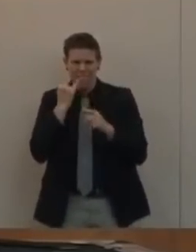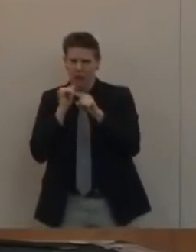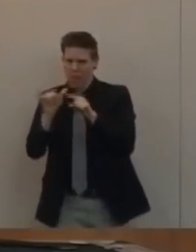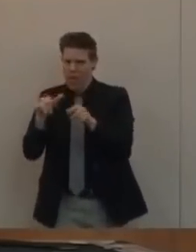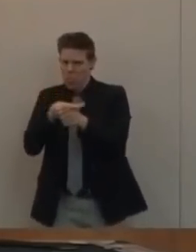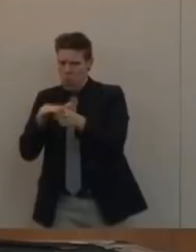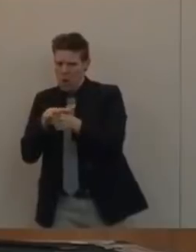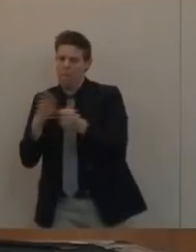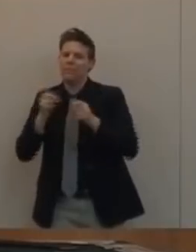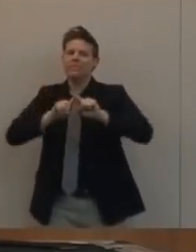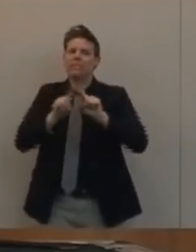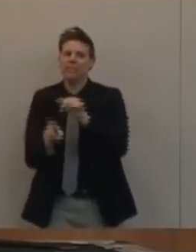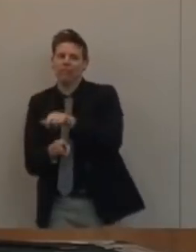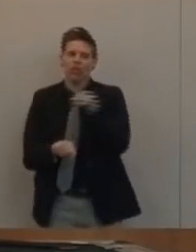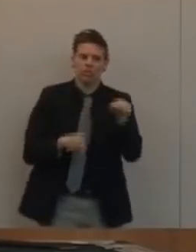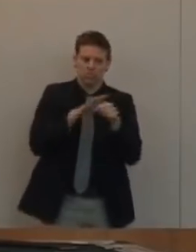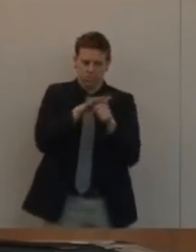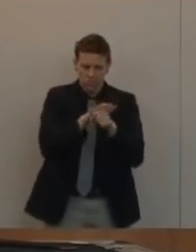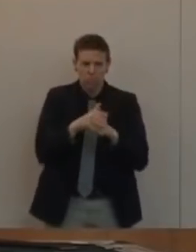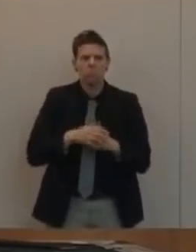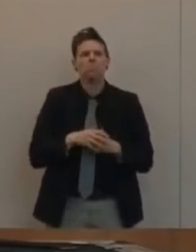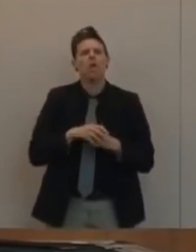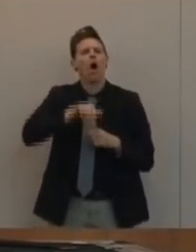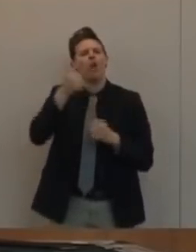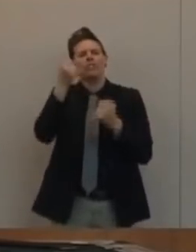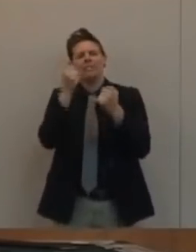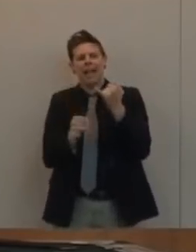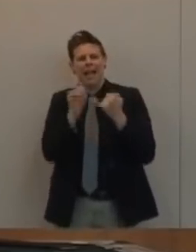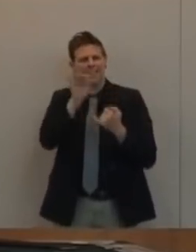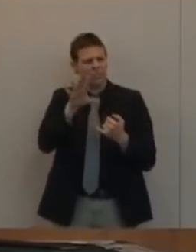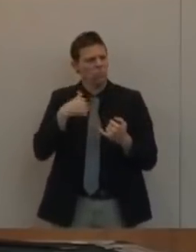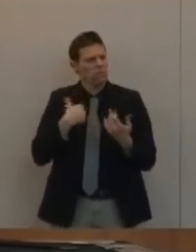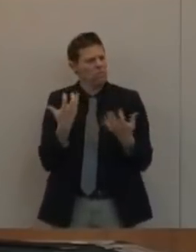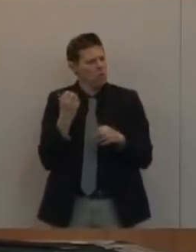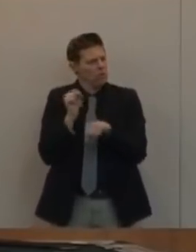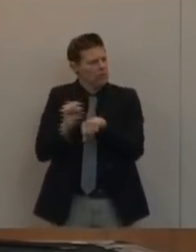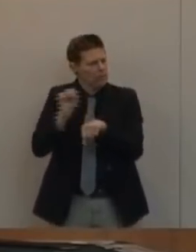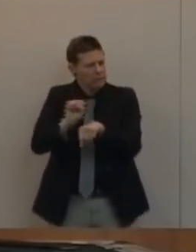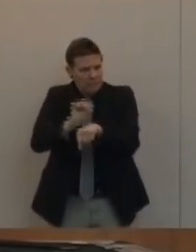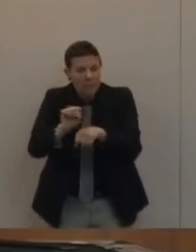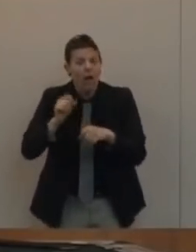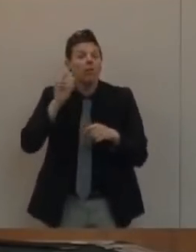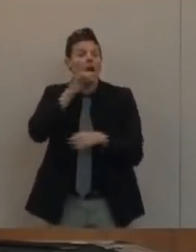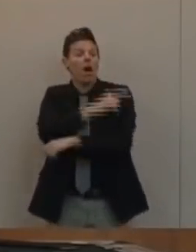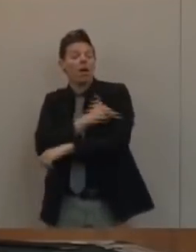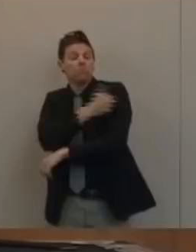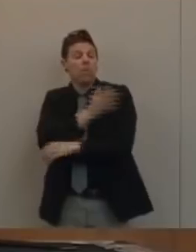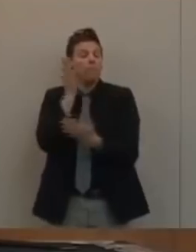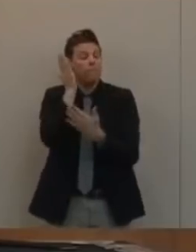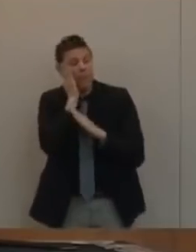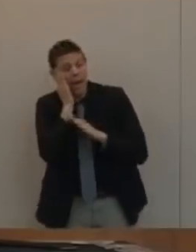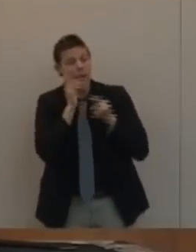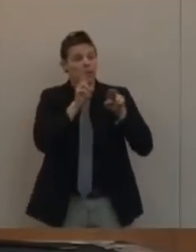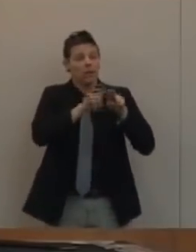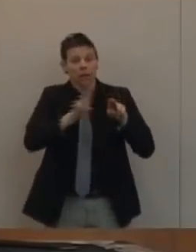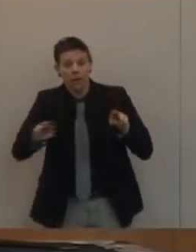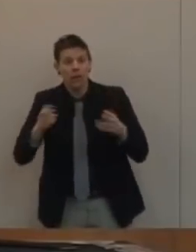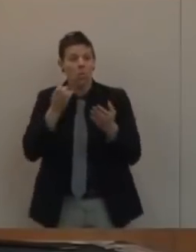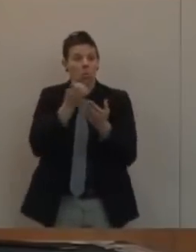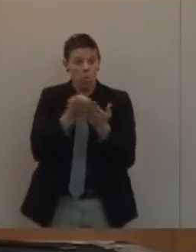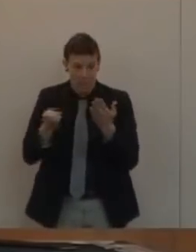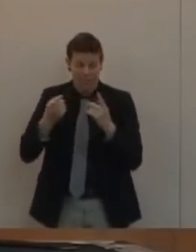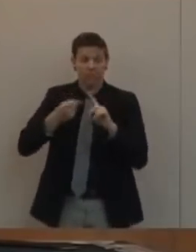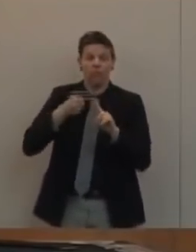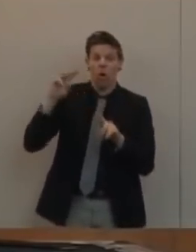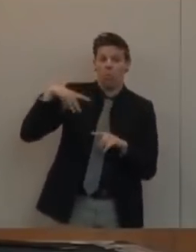last state effort, you know, a field hospital, beds, equipment, supplies is now available from Washington State. And I think New